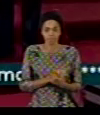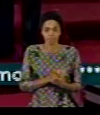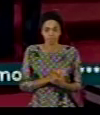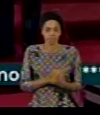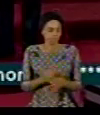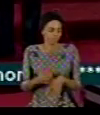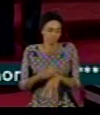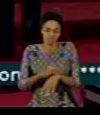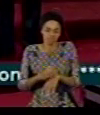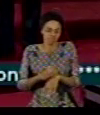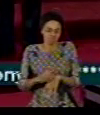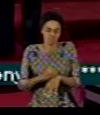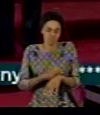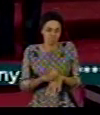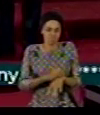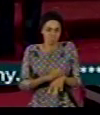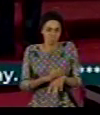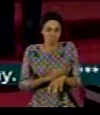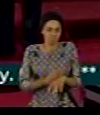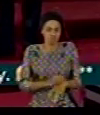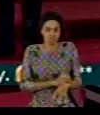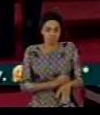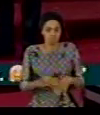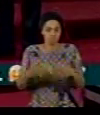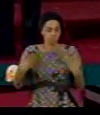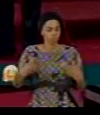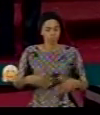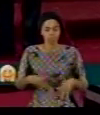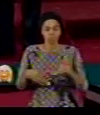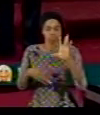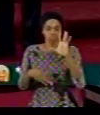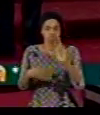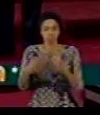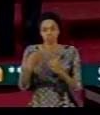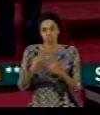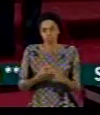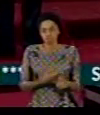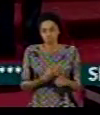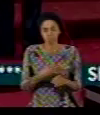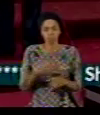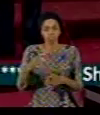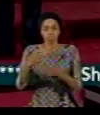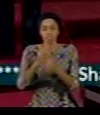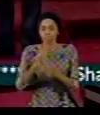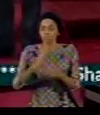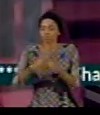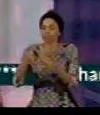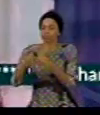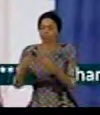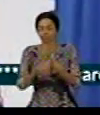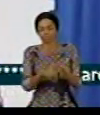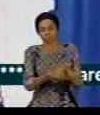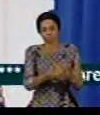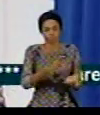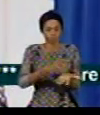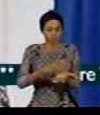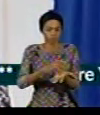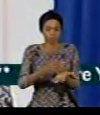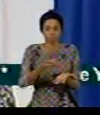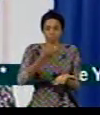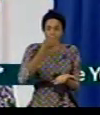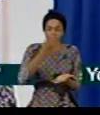for complete 5 months. And I've taken drugs, native taking drugs and taking be tired.